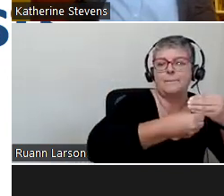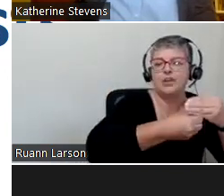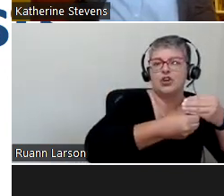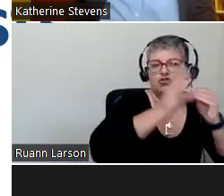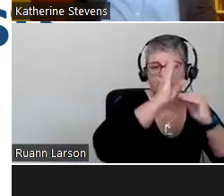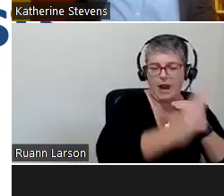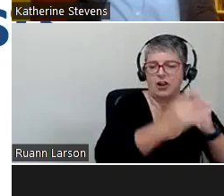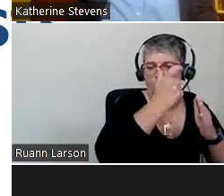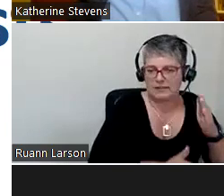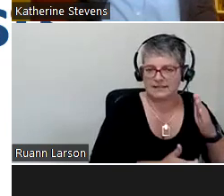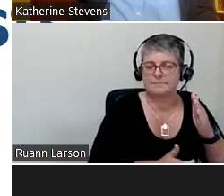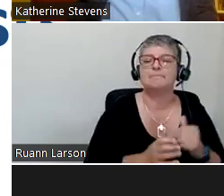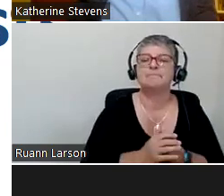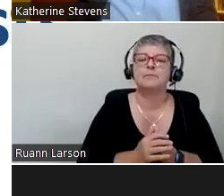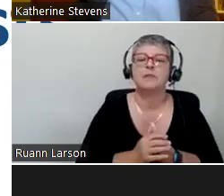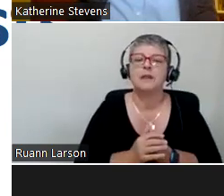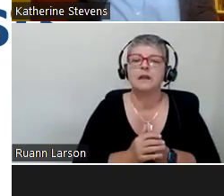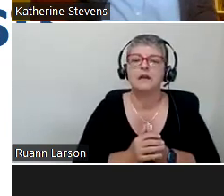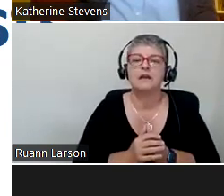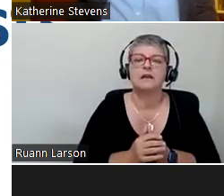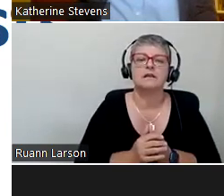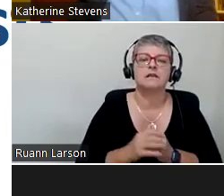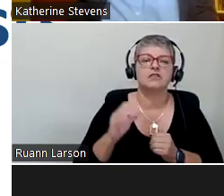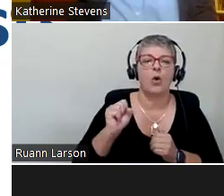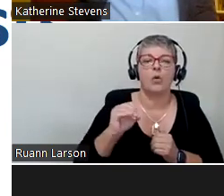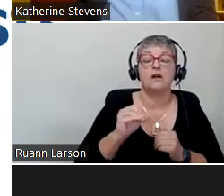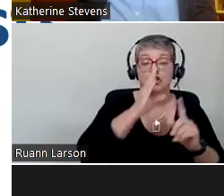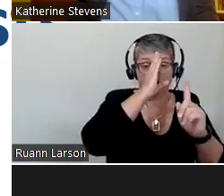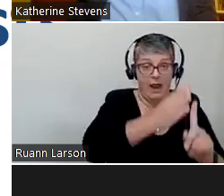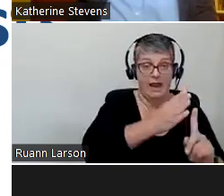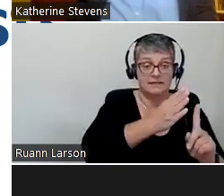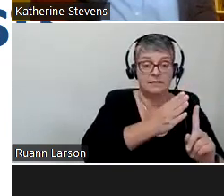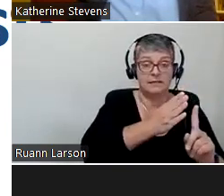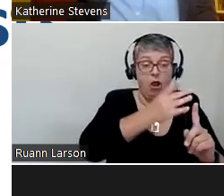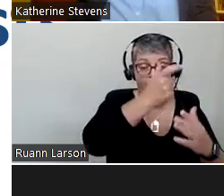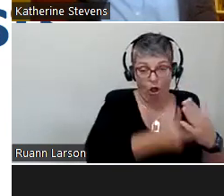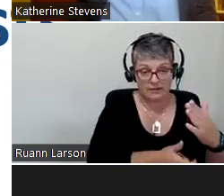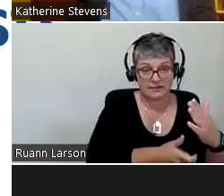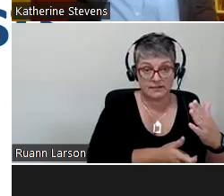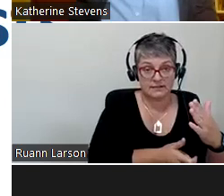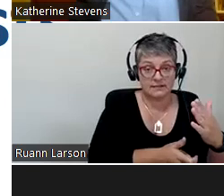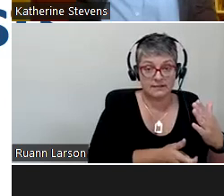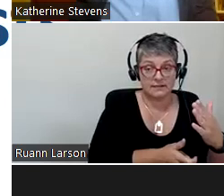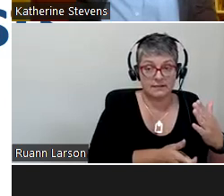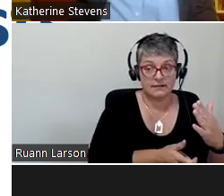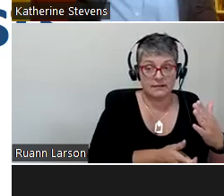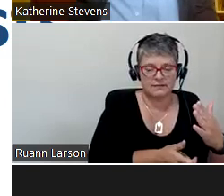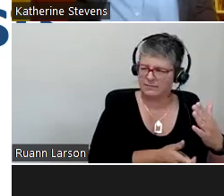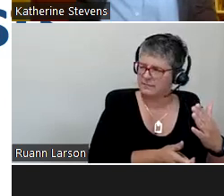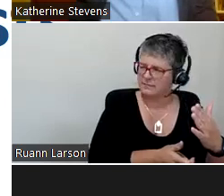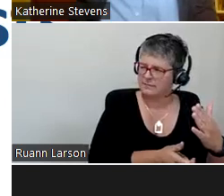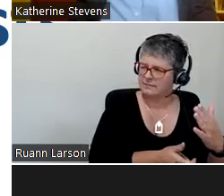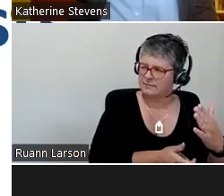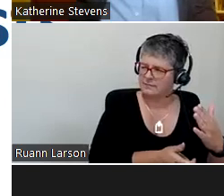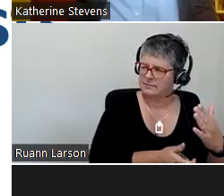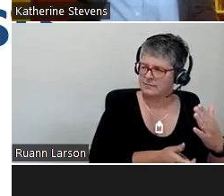request, rather you were simply entering your direct costs, right, and calculating your indirect and getting